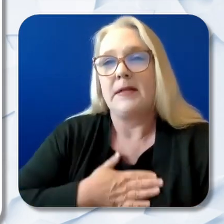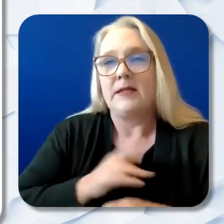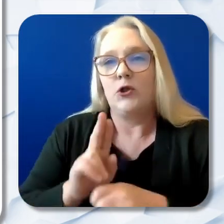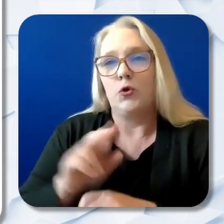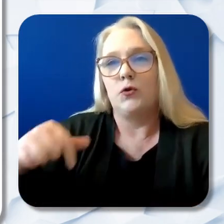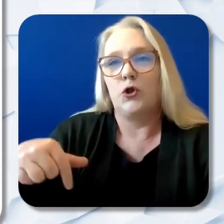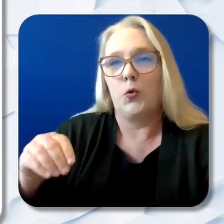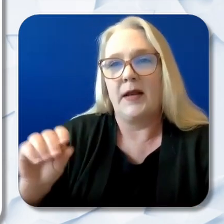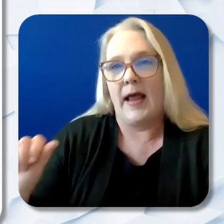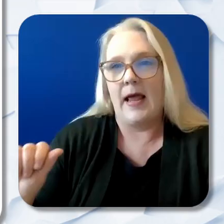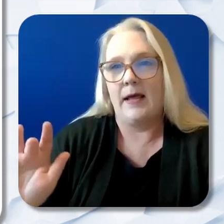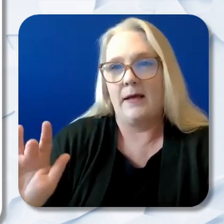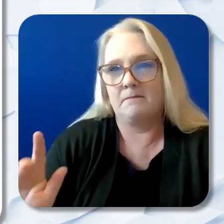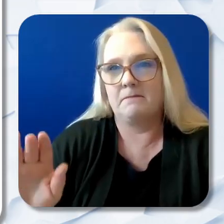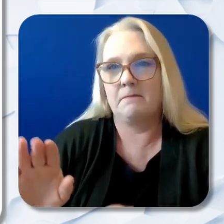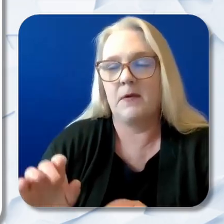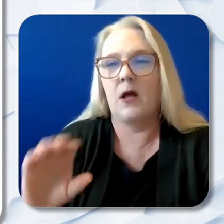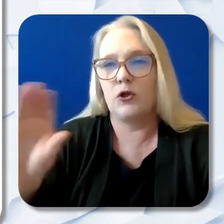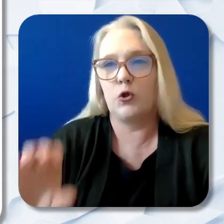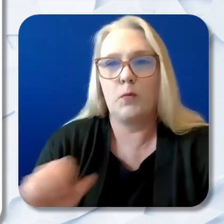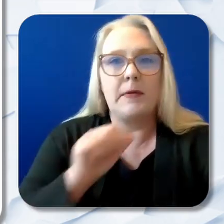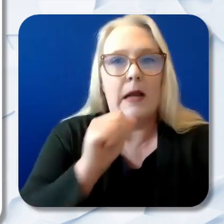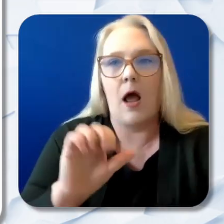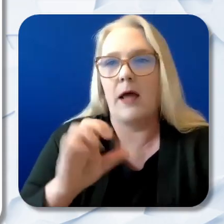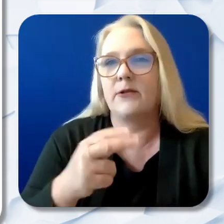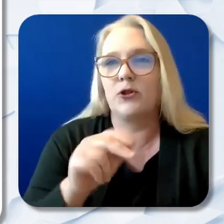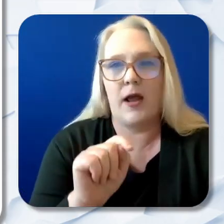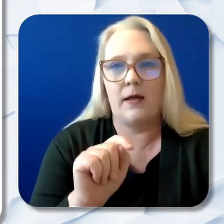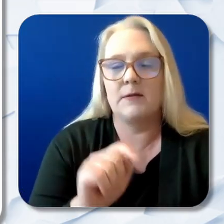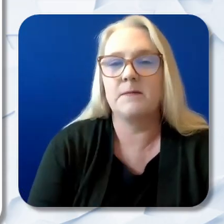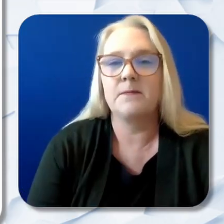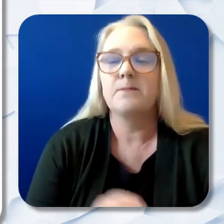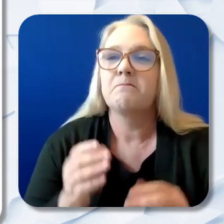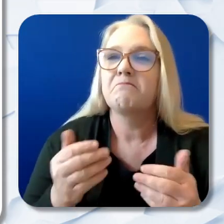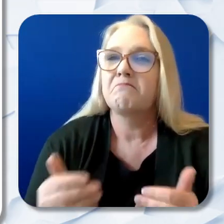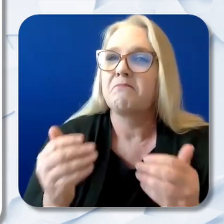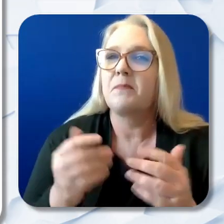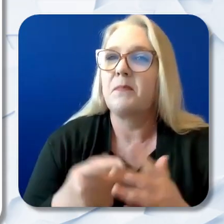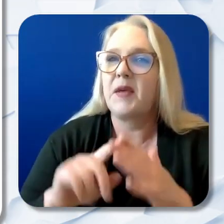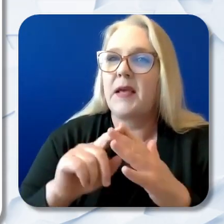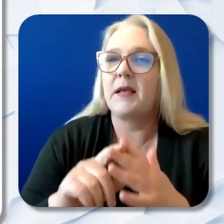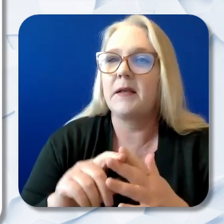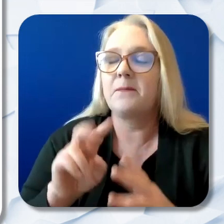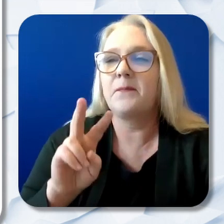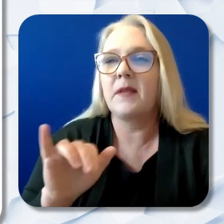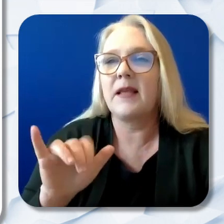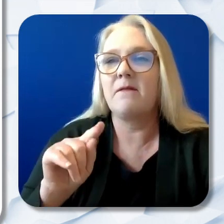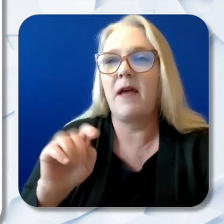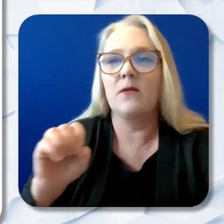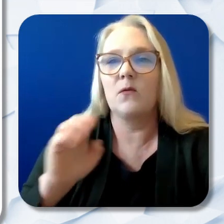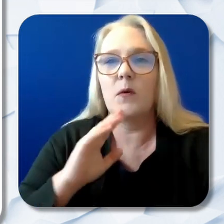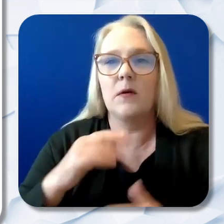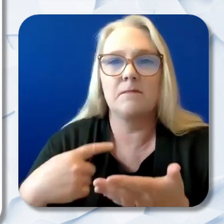and answer feature on Zoom and not the chat box. So let's begin. Yvette will take us to the next